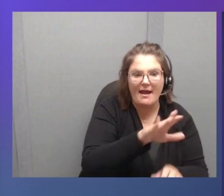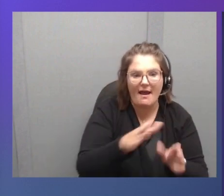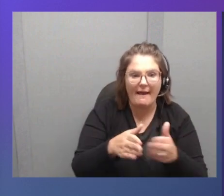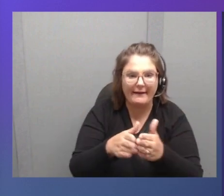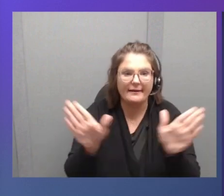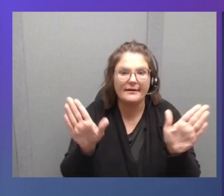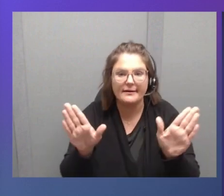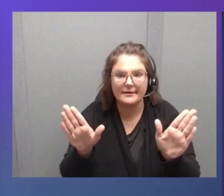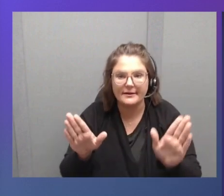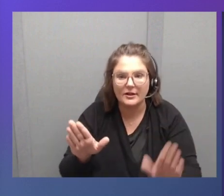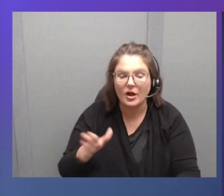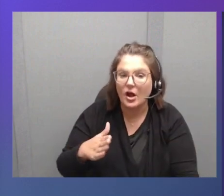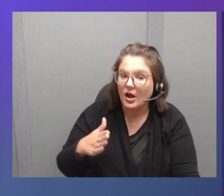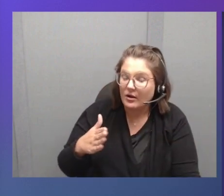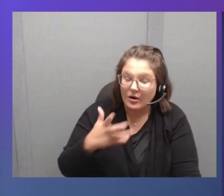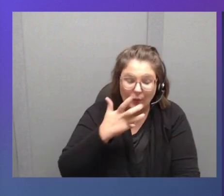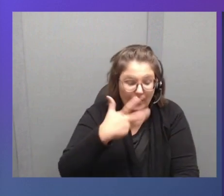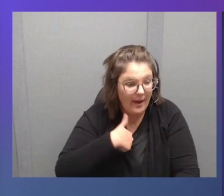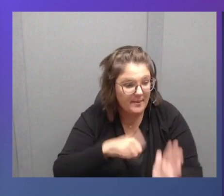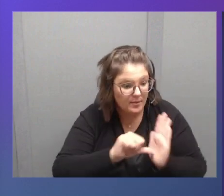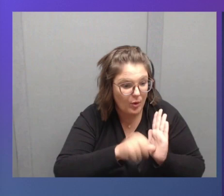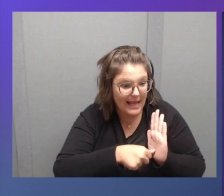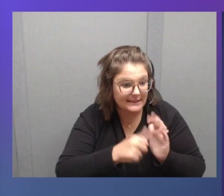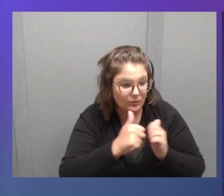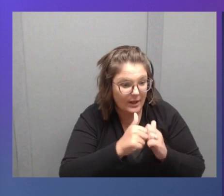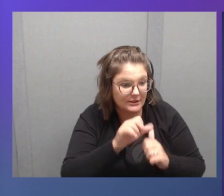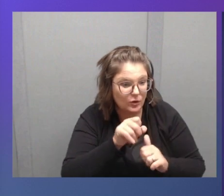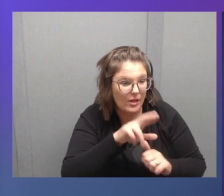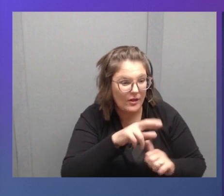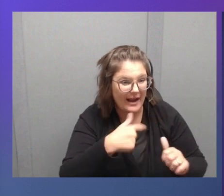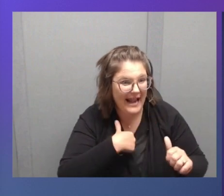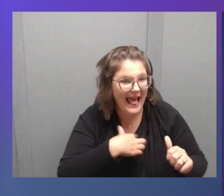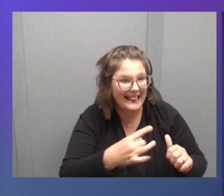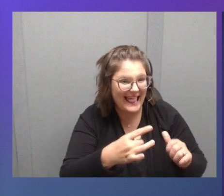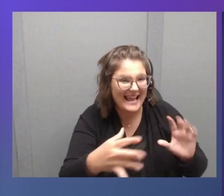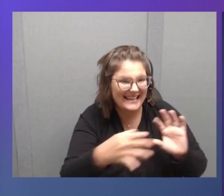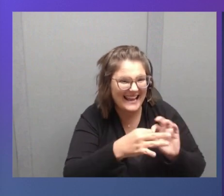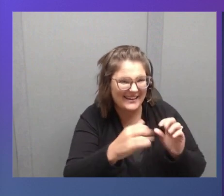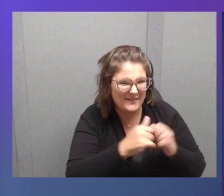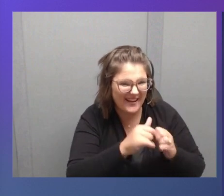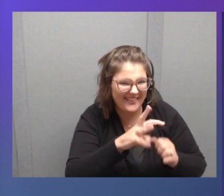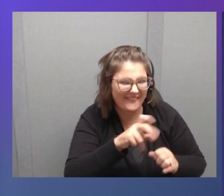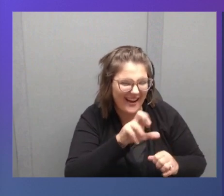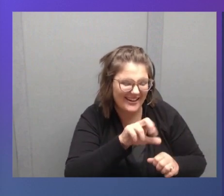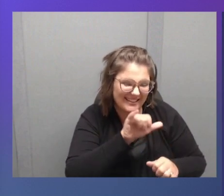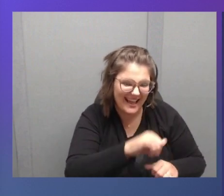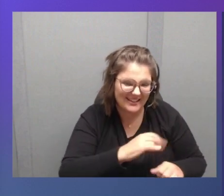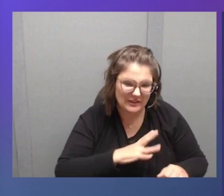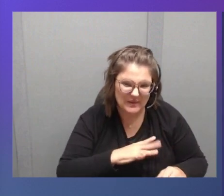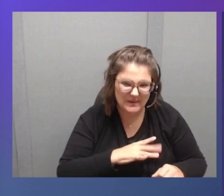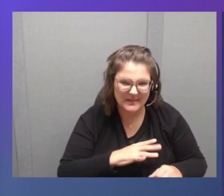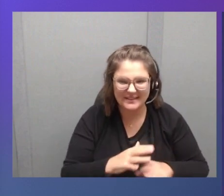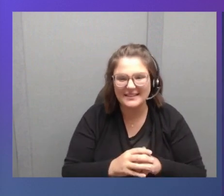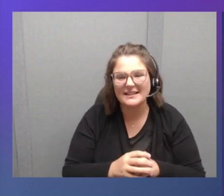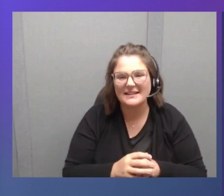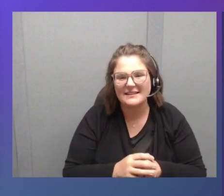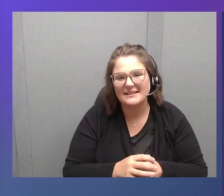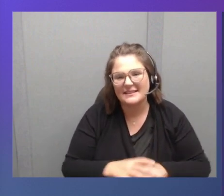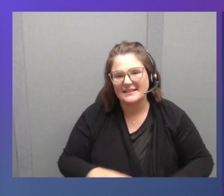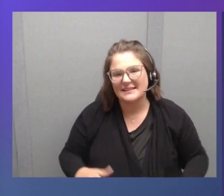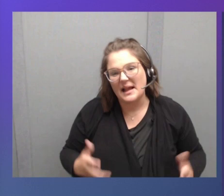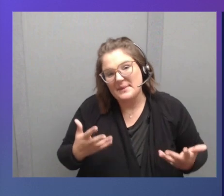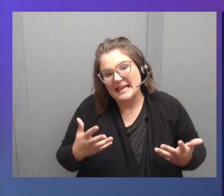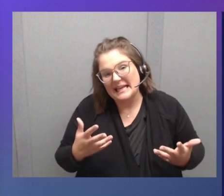fan of soldering. I just like connecting things with wires. So it's cool that you've got that set up. Unless you like soldering. I mean,